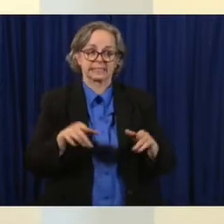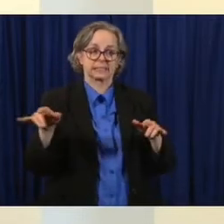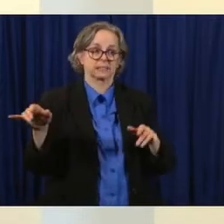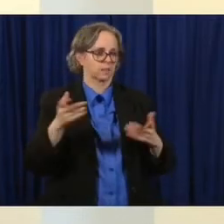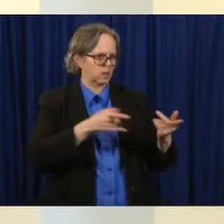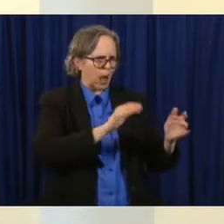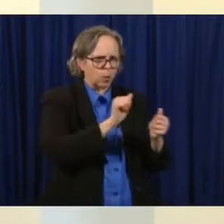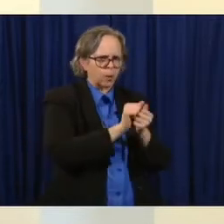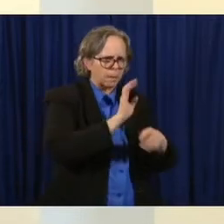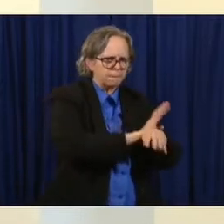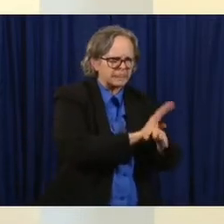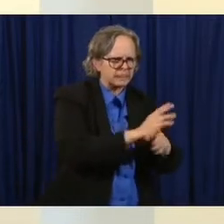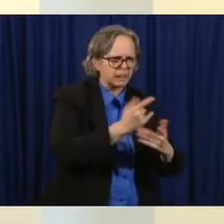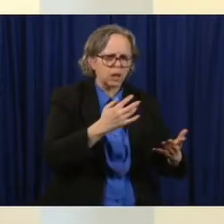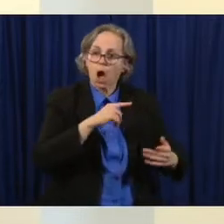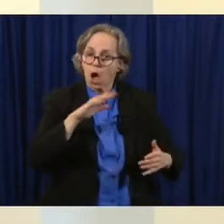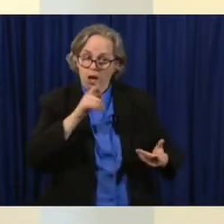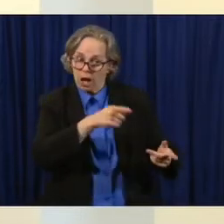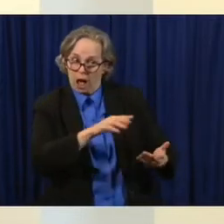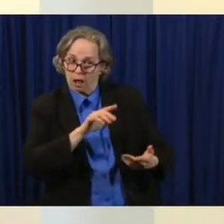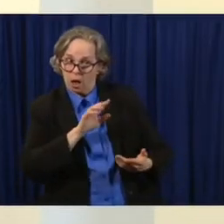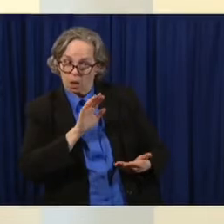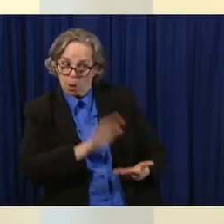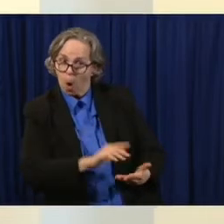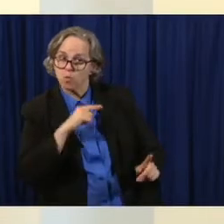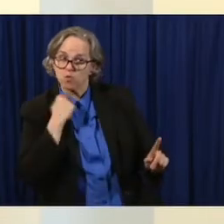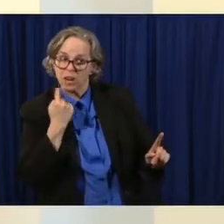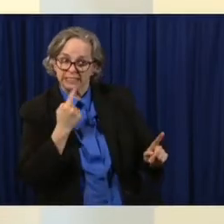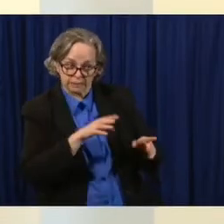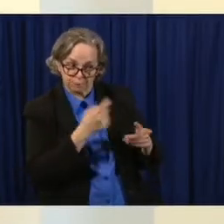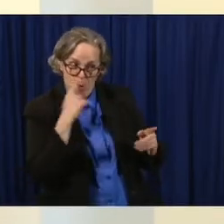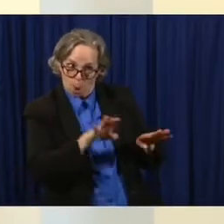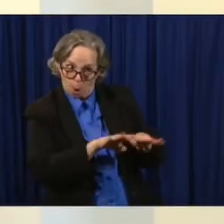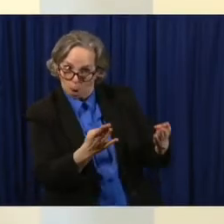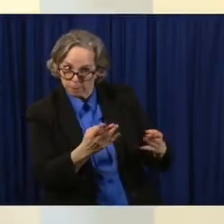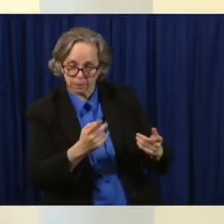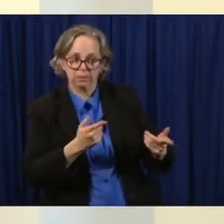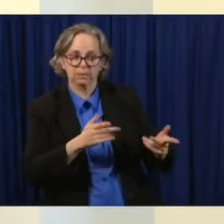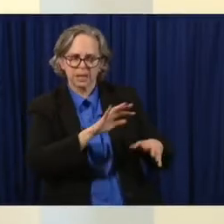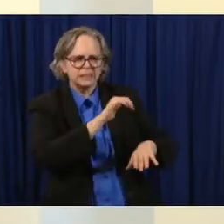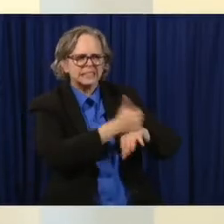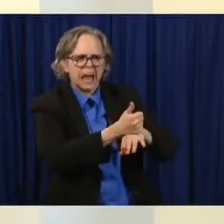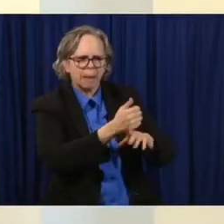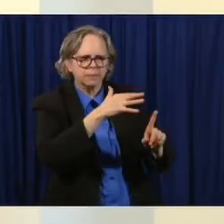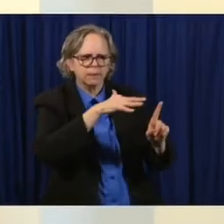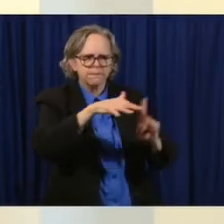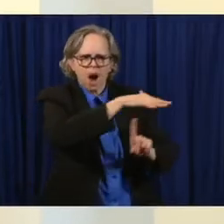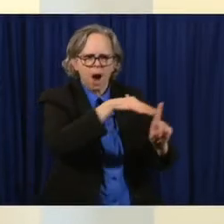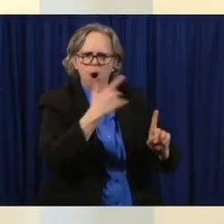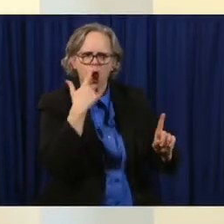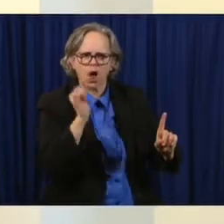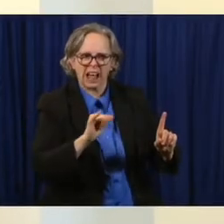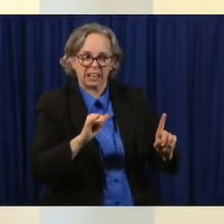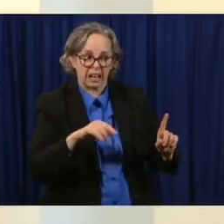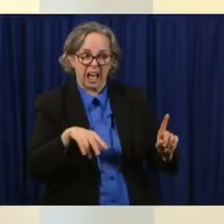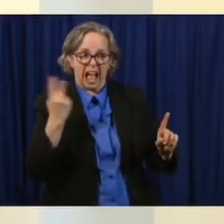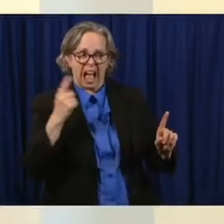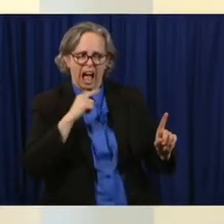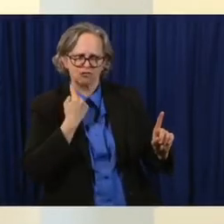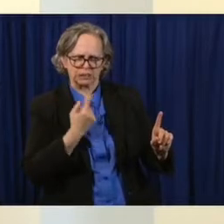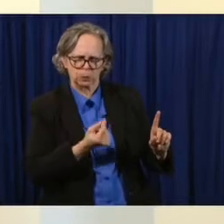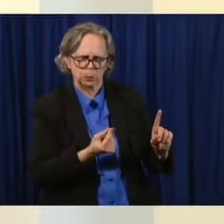lowest risk healthcare things we can be doing to the highest risk. And we'll be doing that in every industry as we